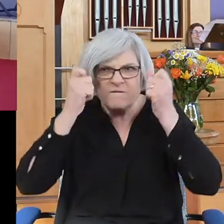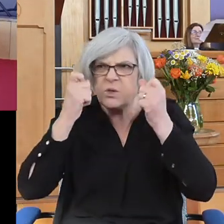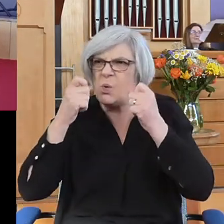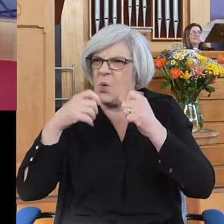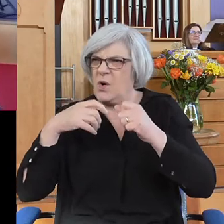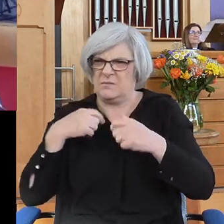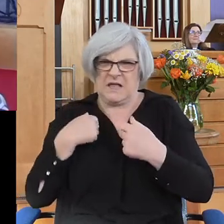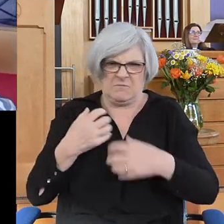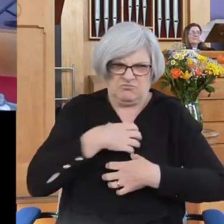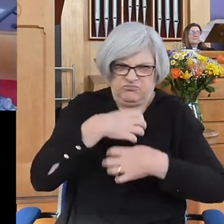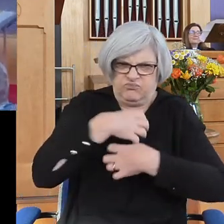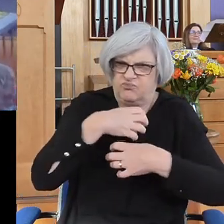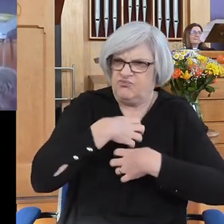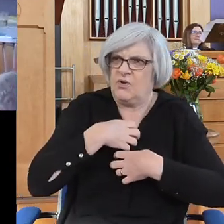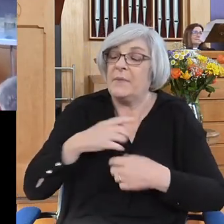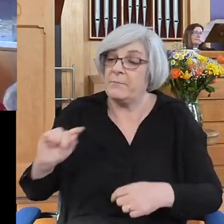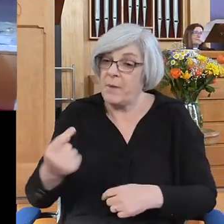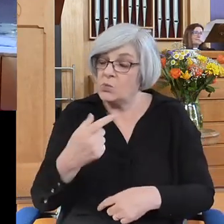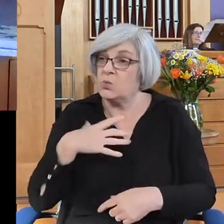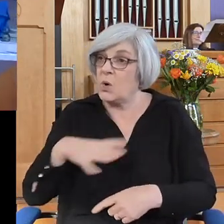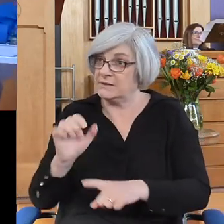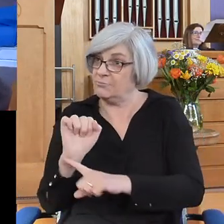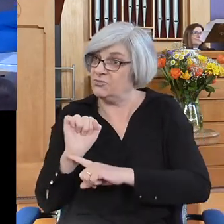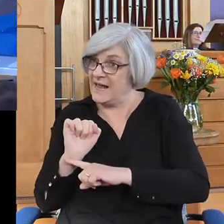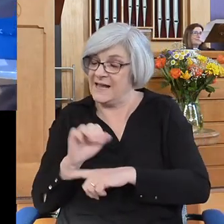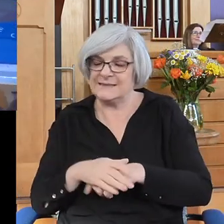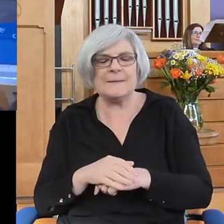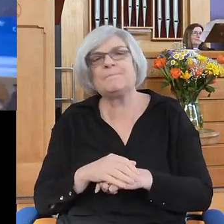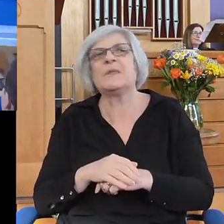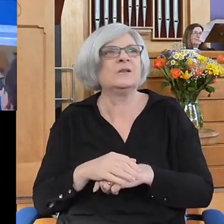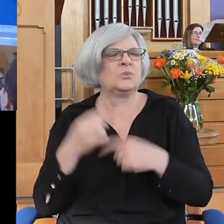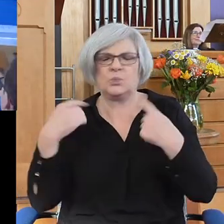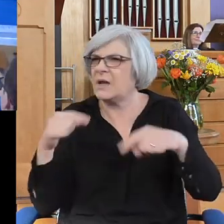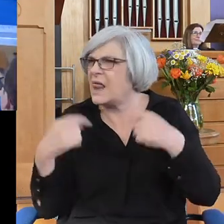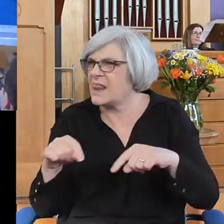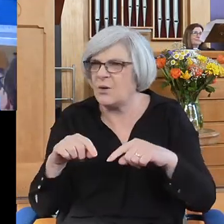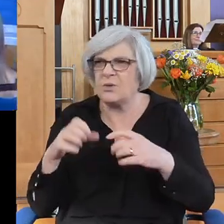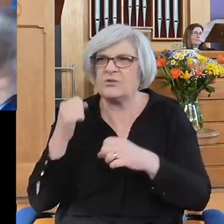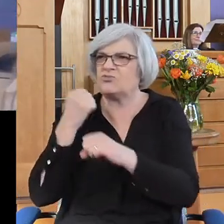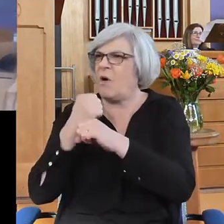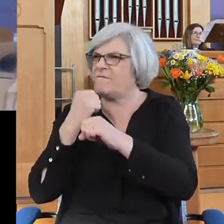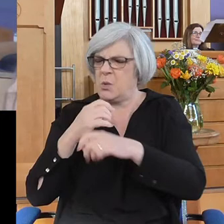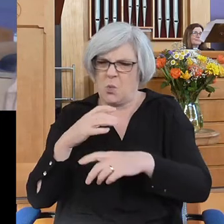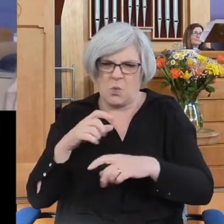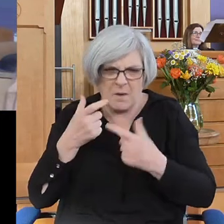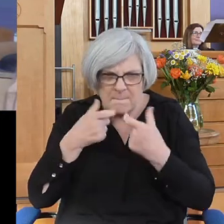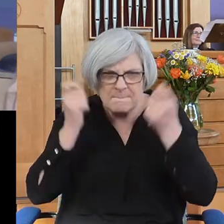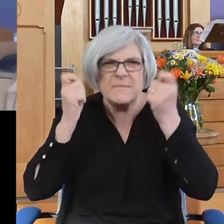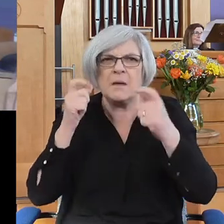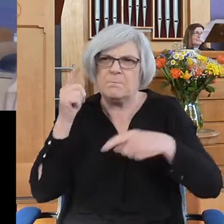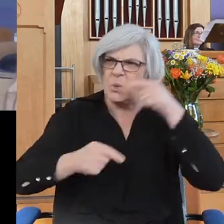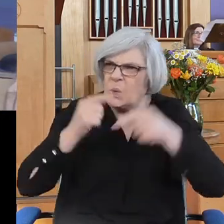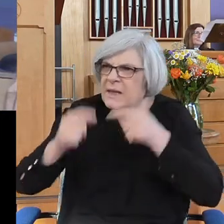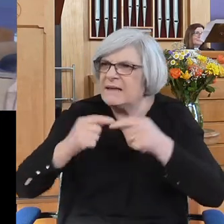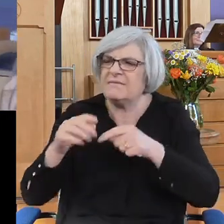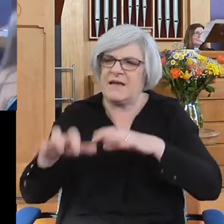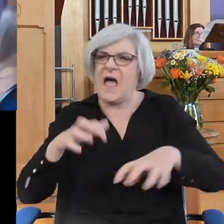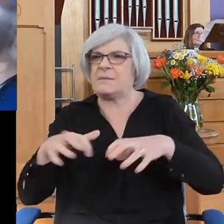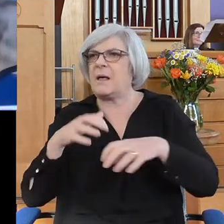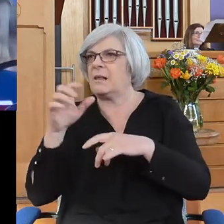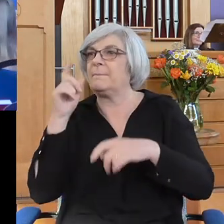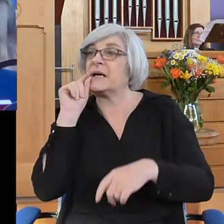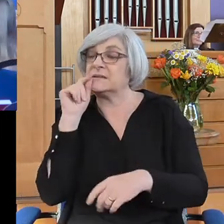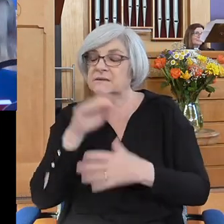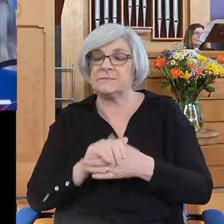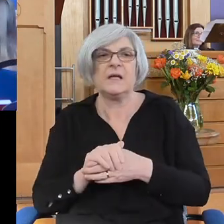The little mouse wanted to protect them. And he wouldn't let the big Gruffalo bully the animals and the birds. He didn't do it